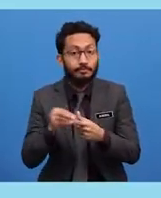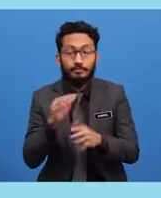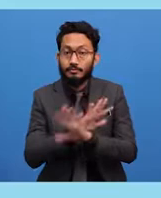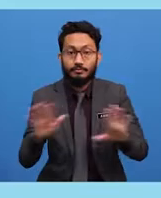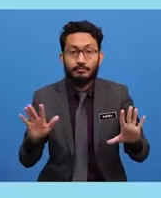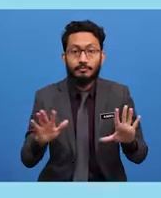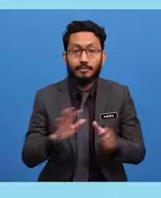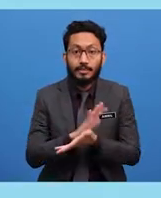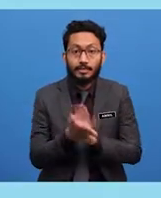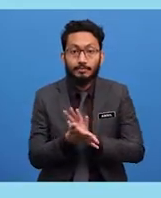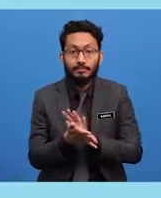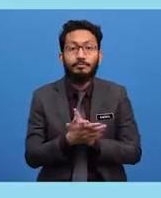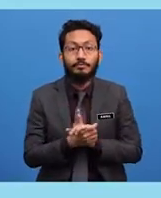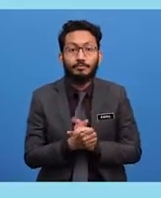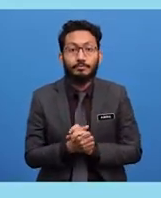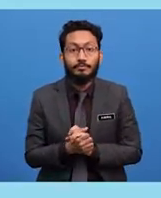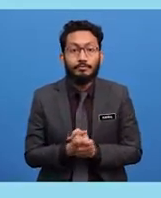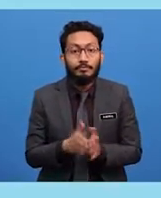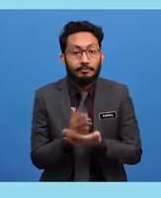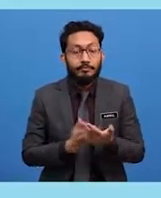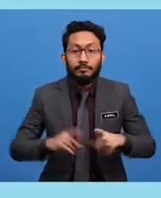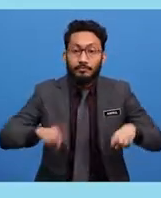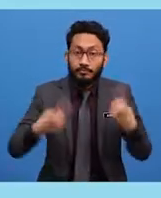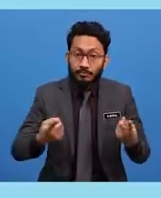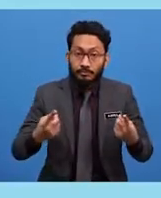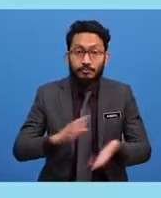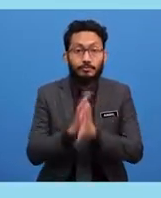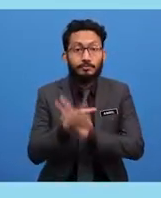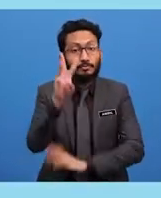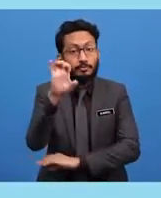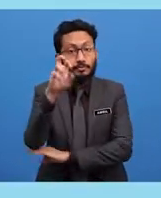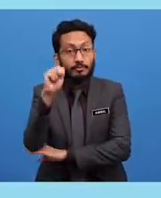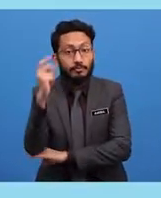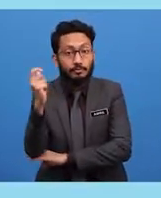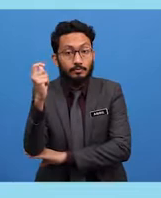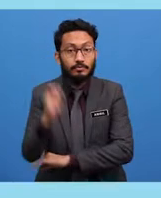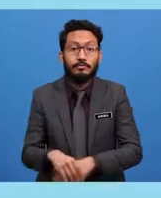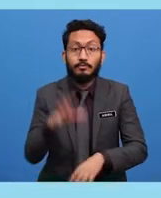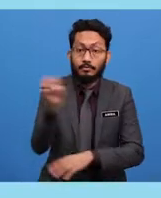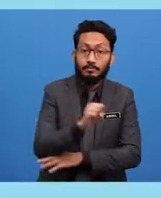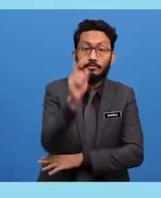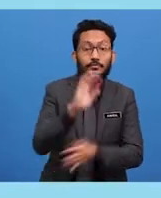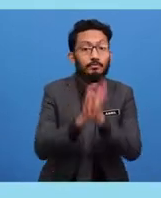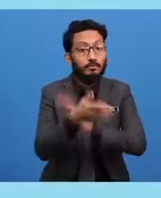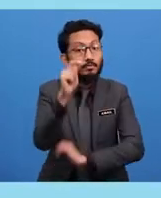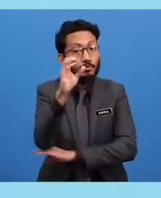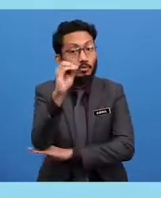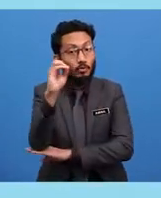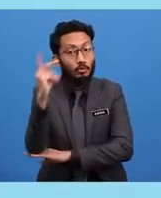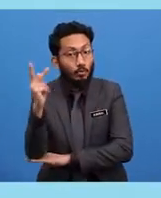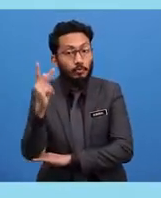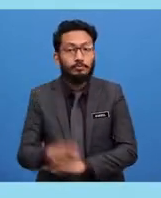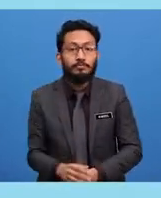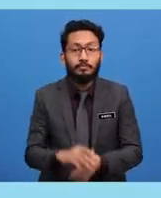like these words, go and went, take and took, leave